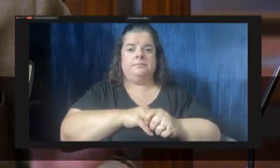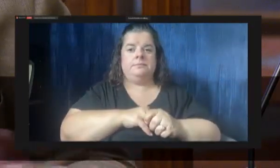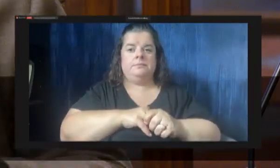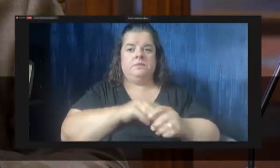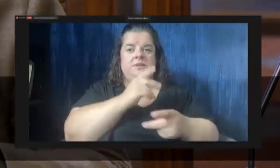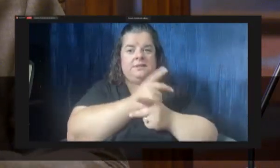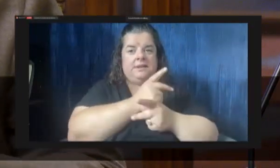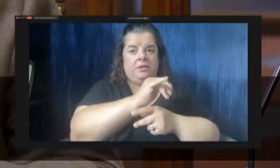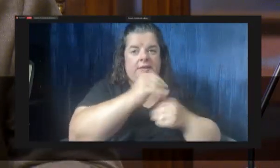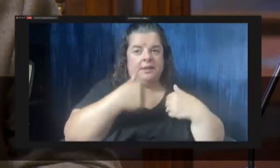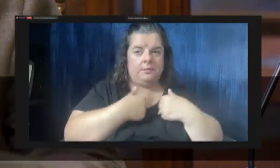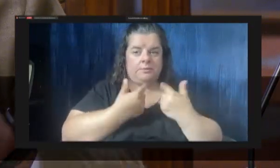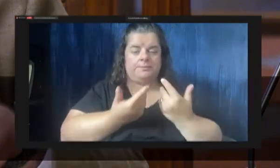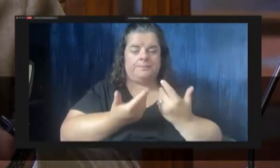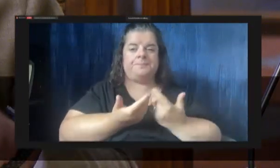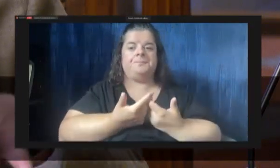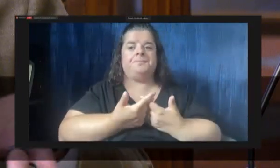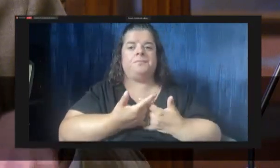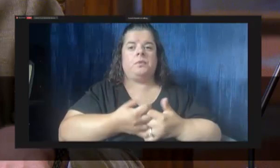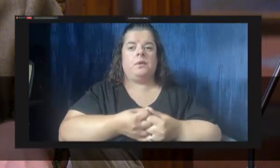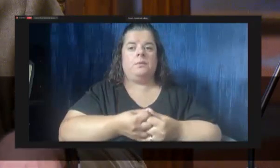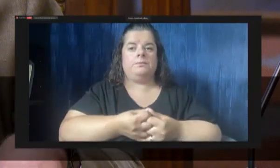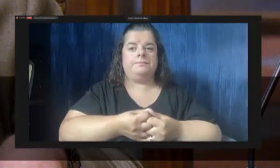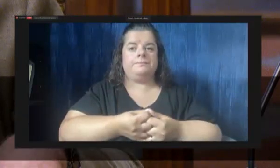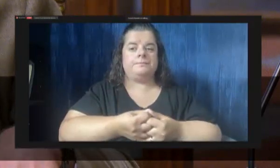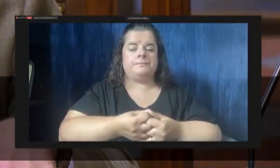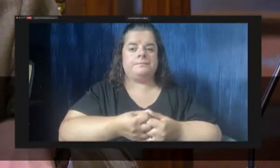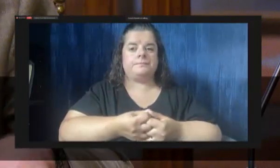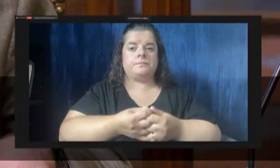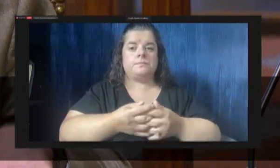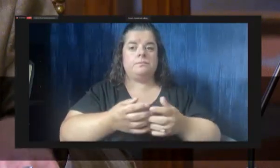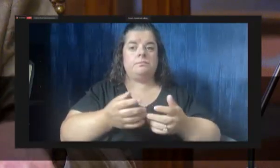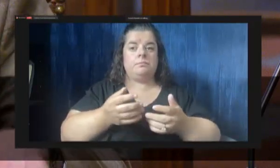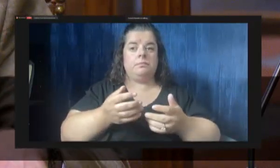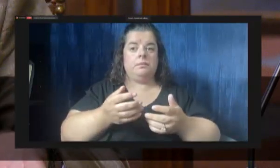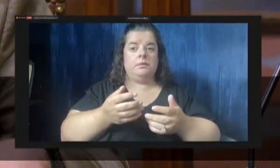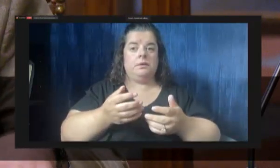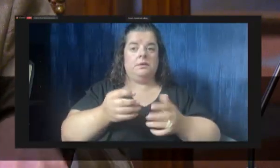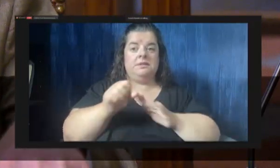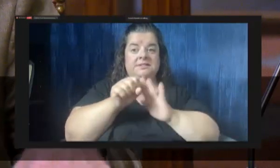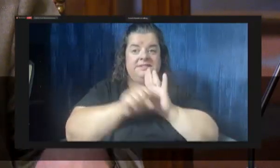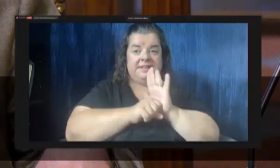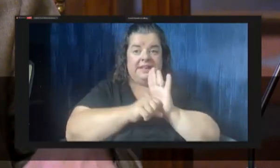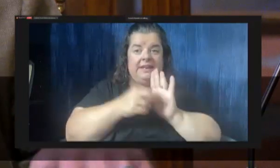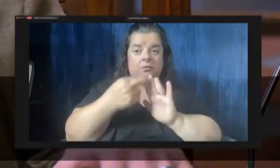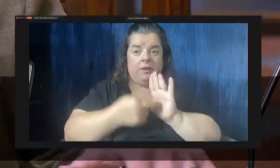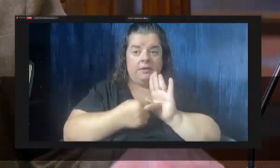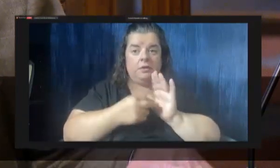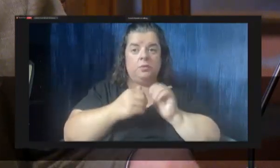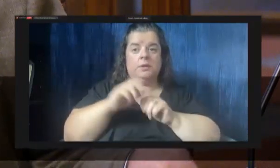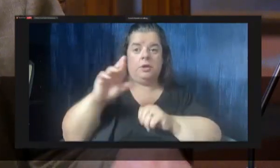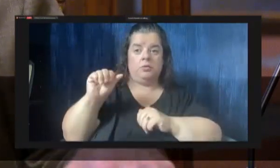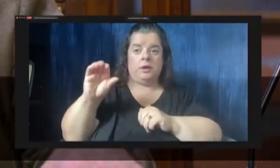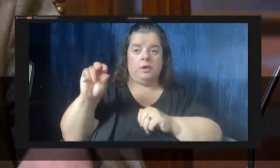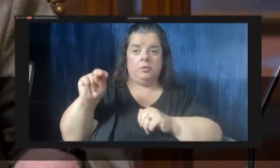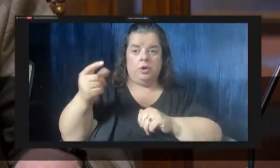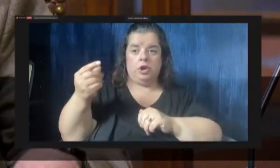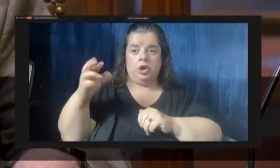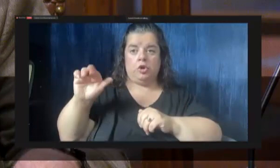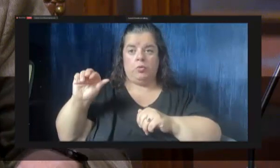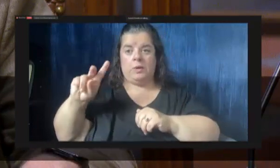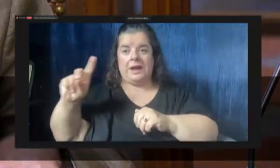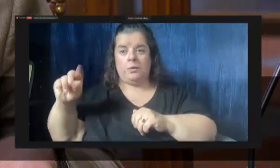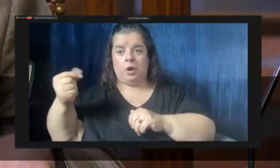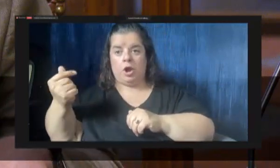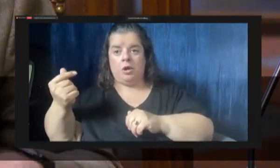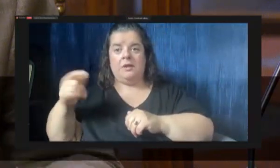process is, with by state regulations with a raccoon or a groundhog, that is